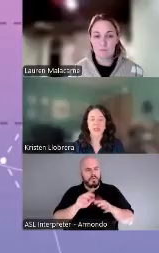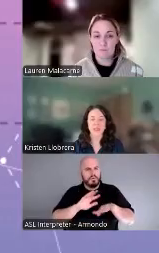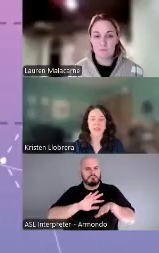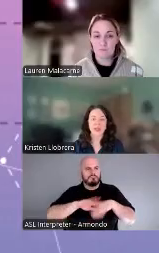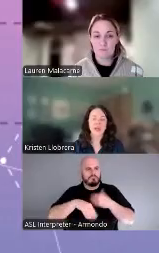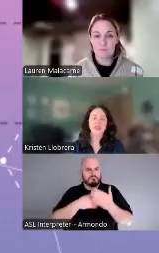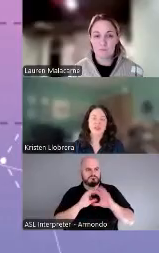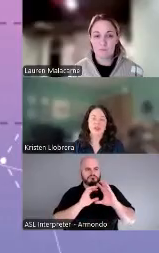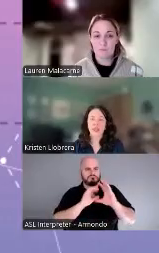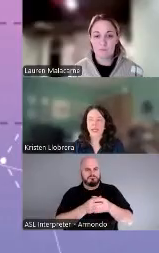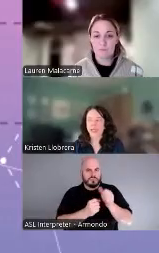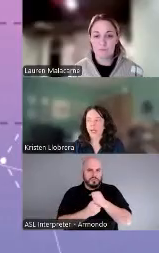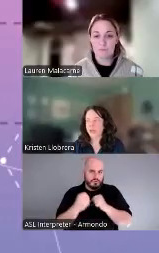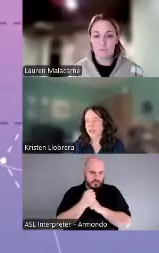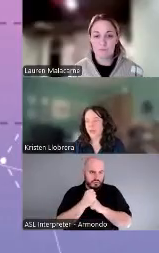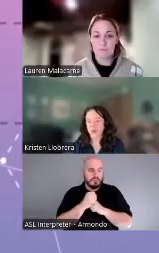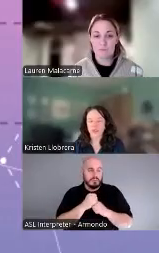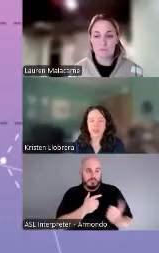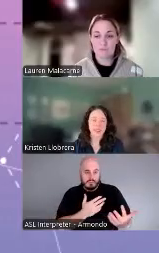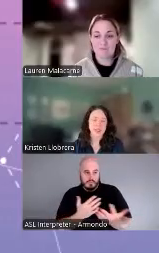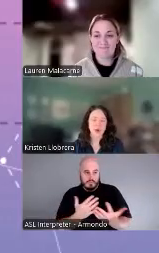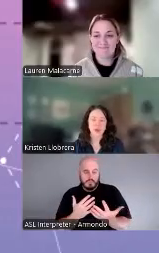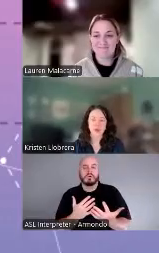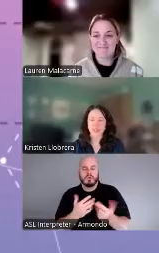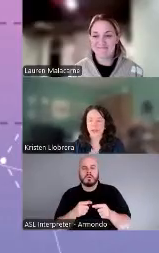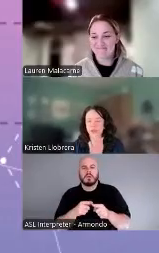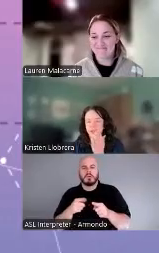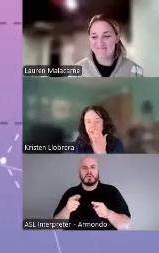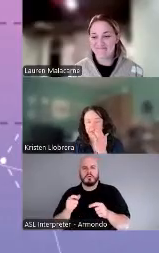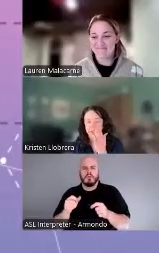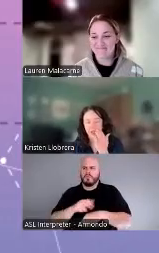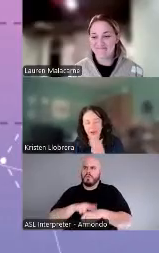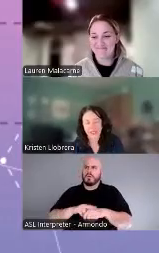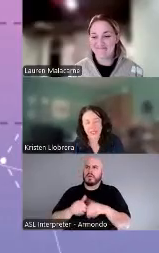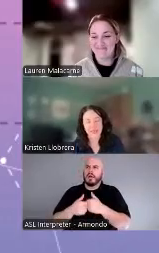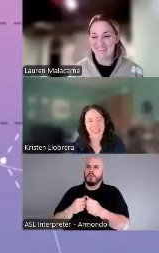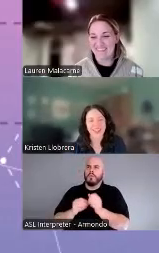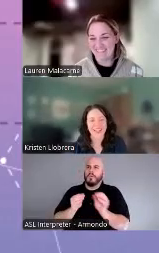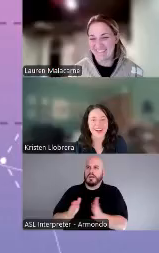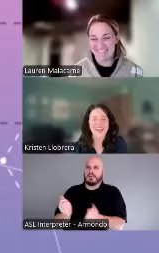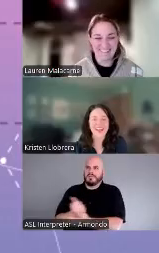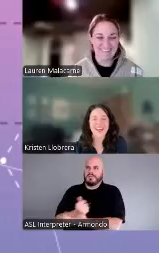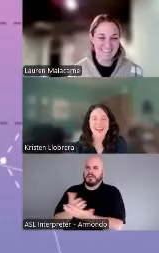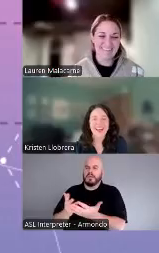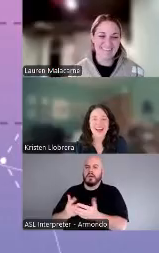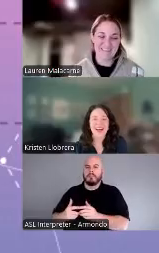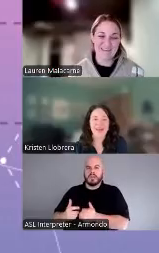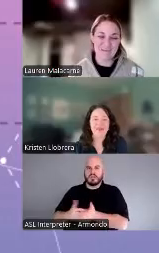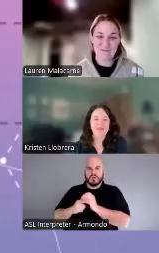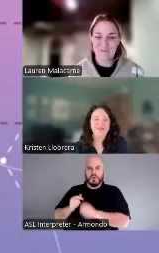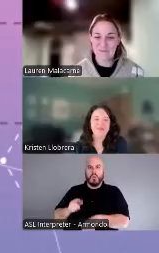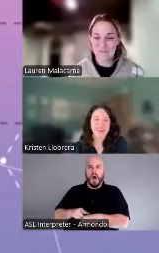structure, and looking at it now, it's like, of course, this is how we organize everything, but it took a long time to get there.